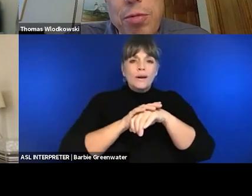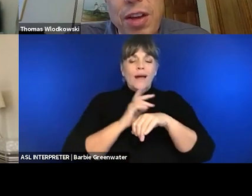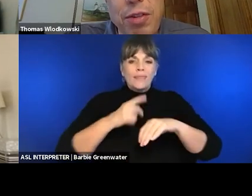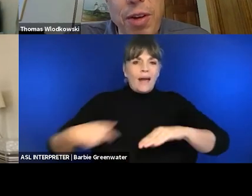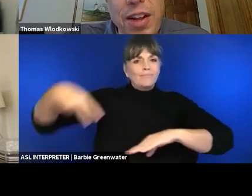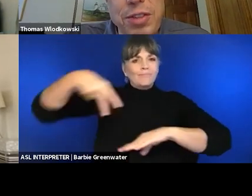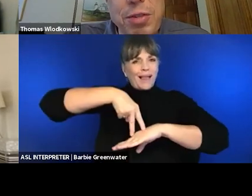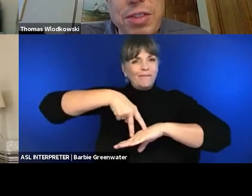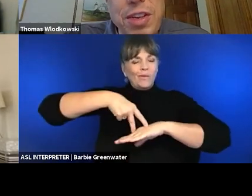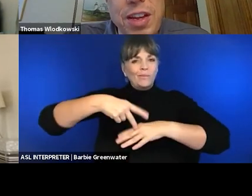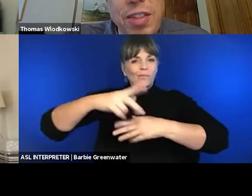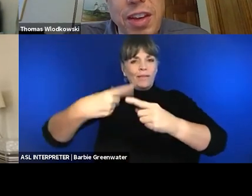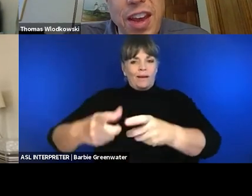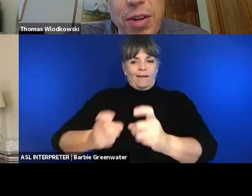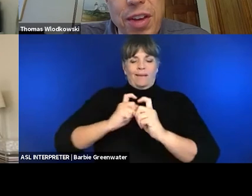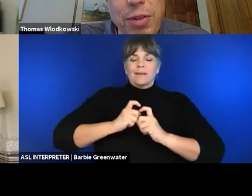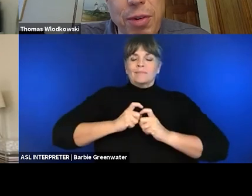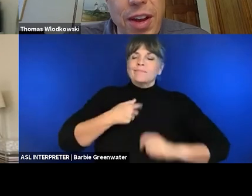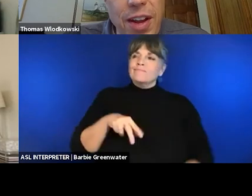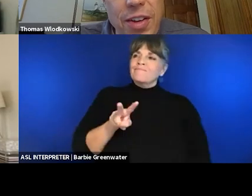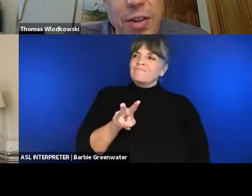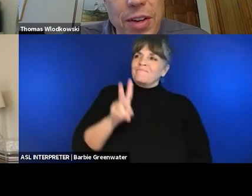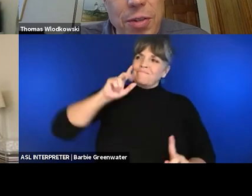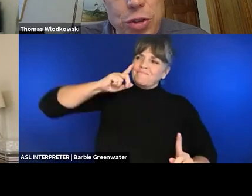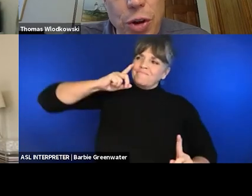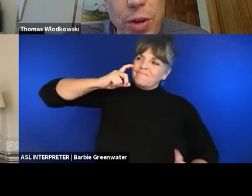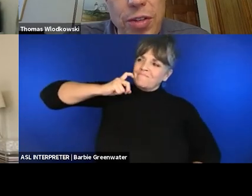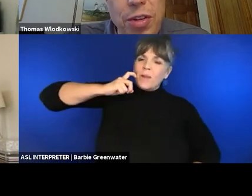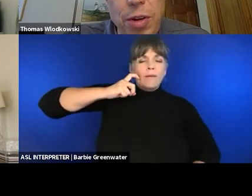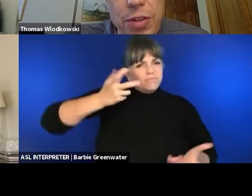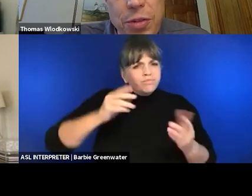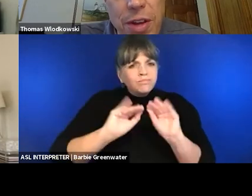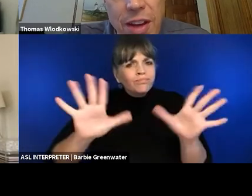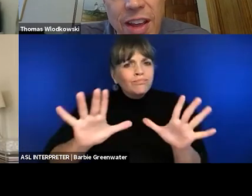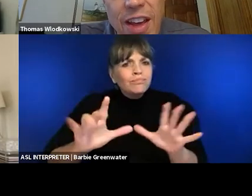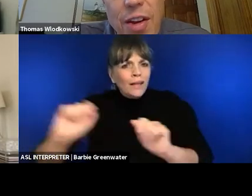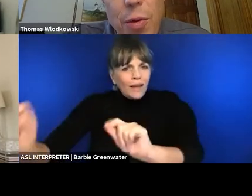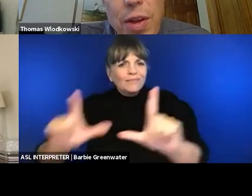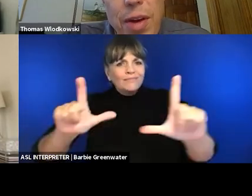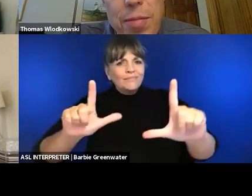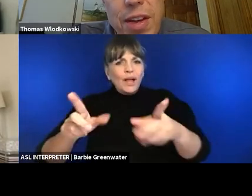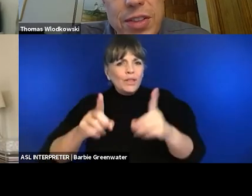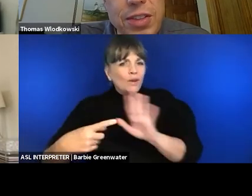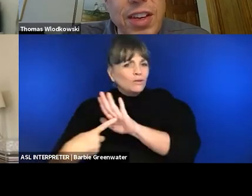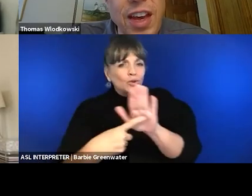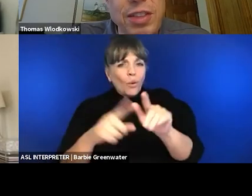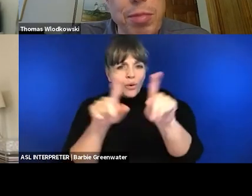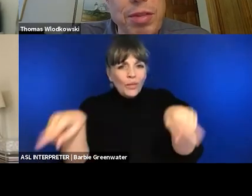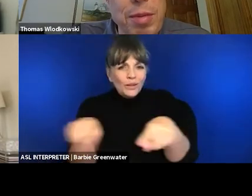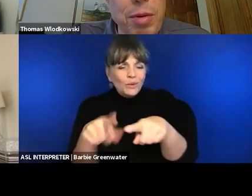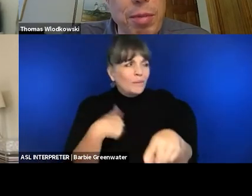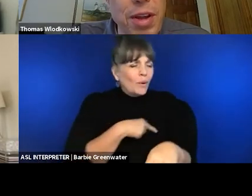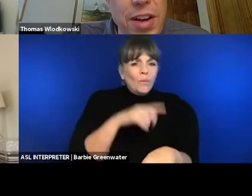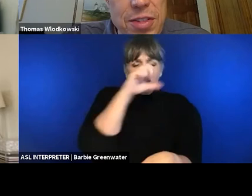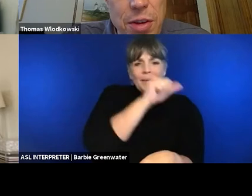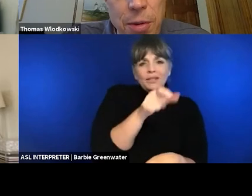that you take for granted because you can see it and the camera takes for granted and the director is showing it to you on the screen, we might miss as